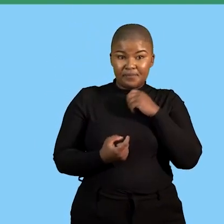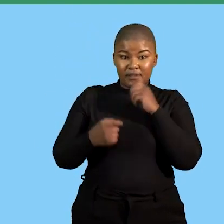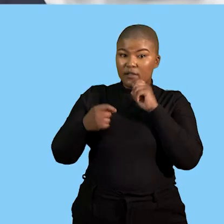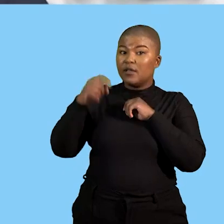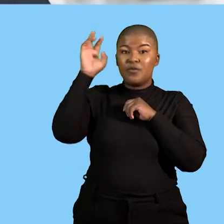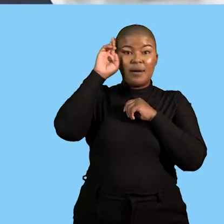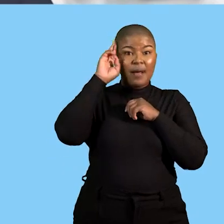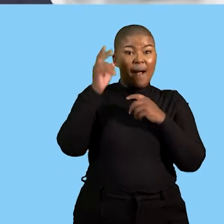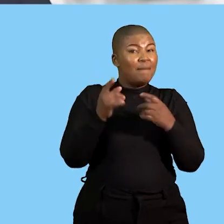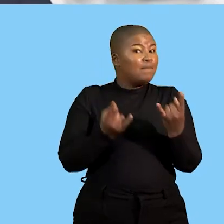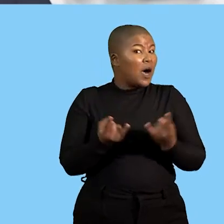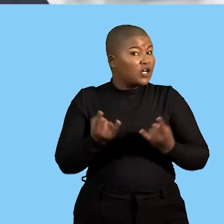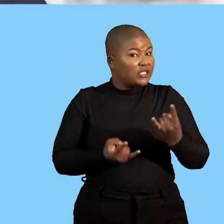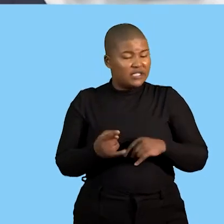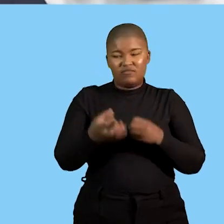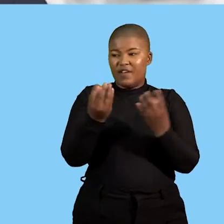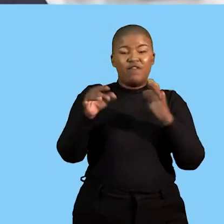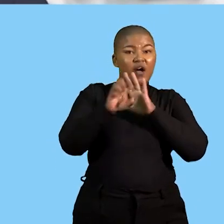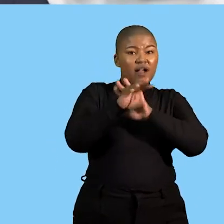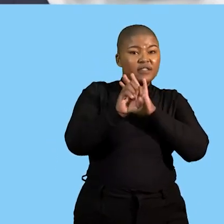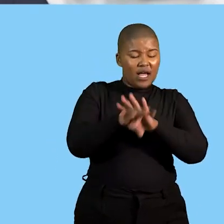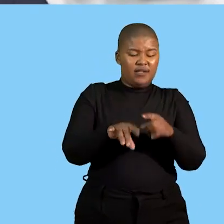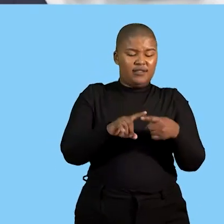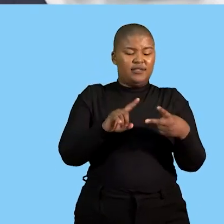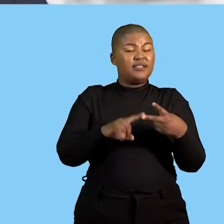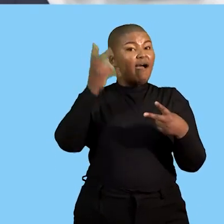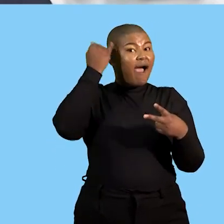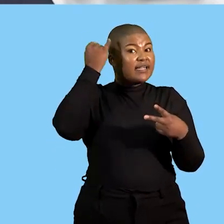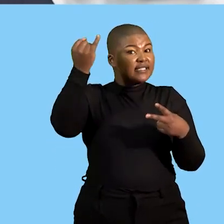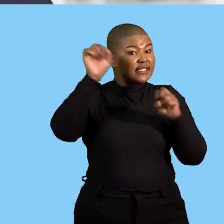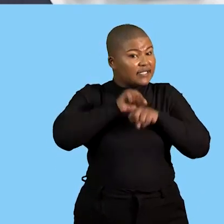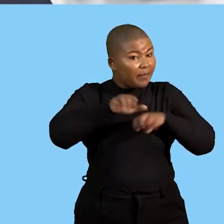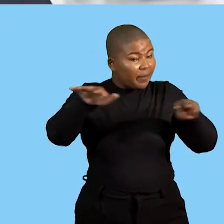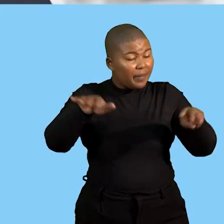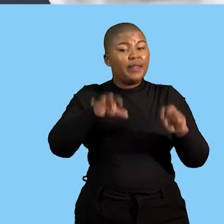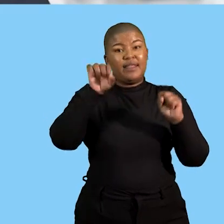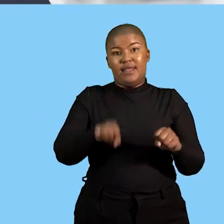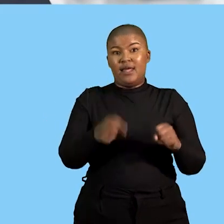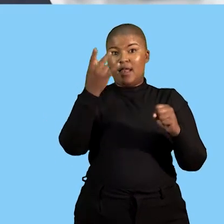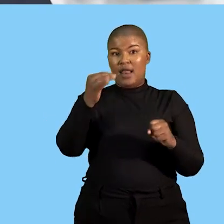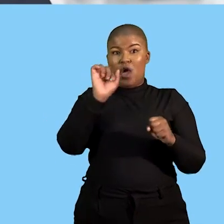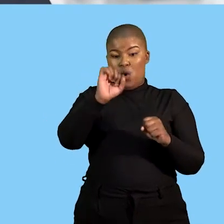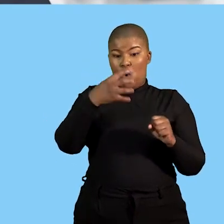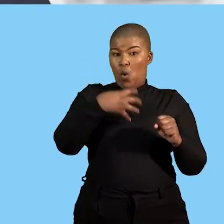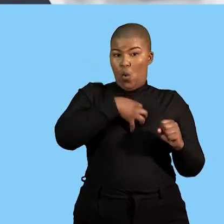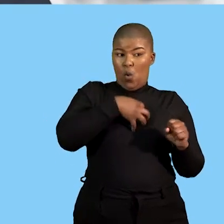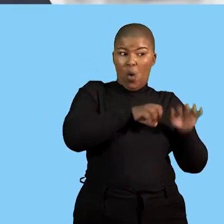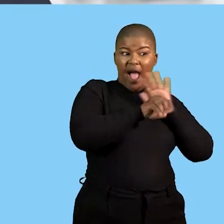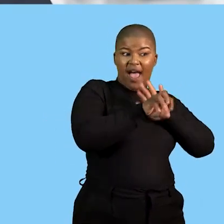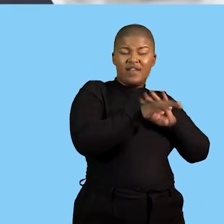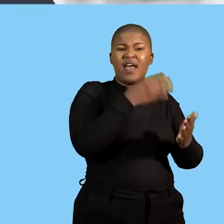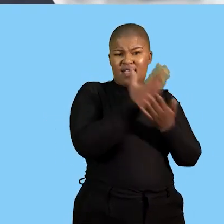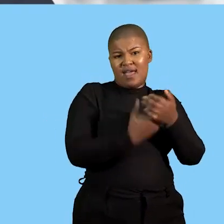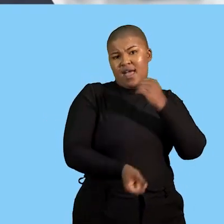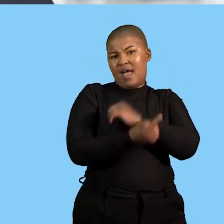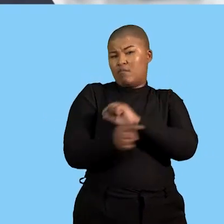is creating advertisements, and it talks to creative ideas. So in the process of coming up with the advert, there could